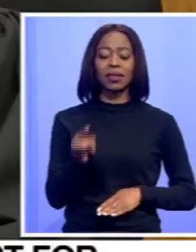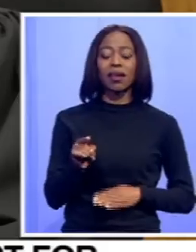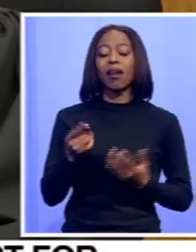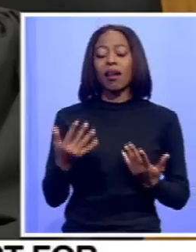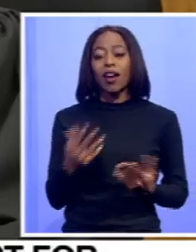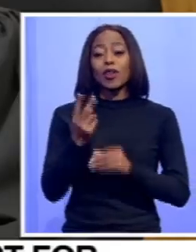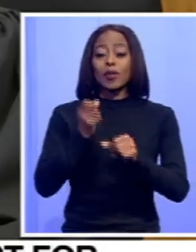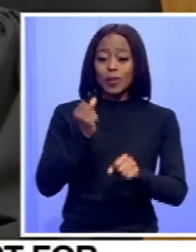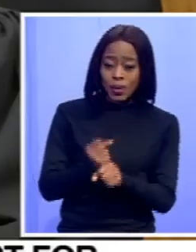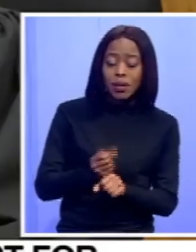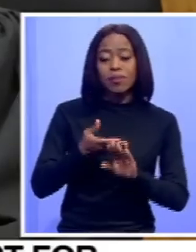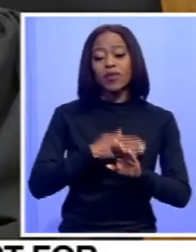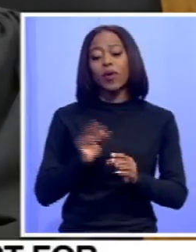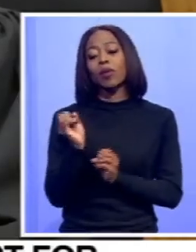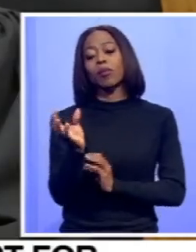2 years before he testified.